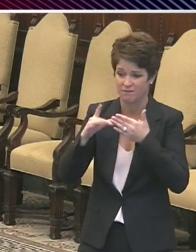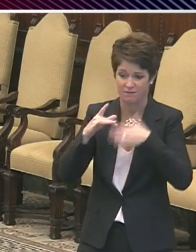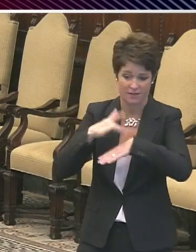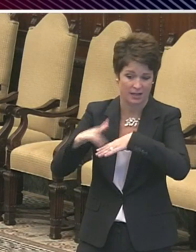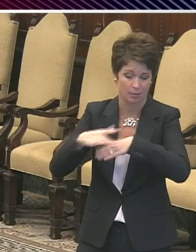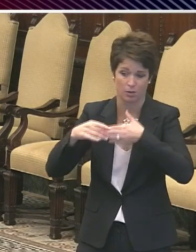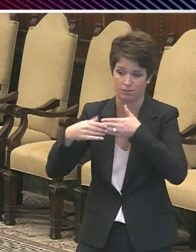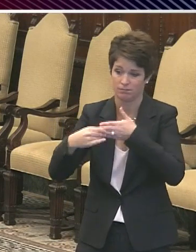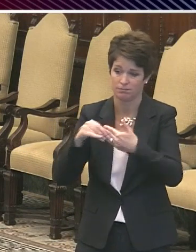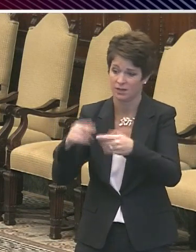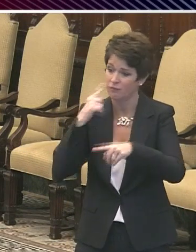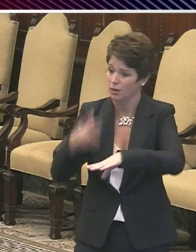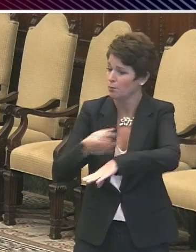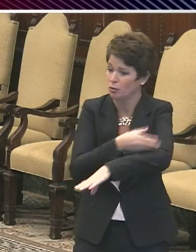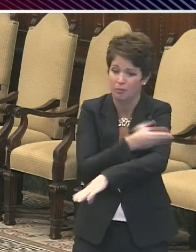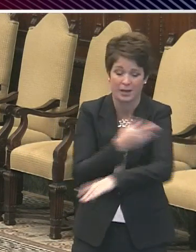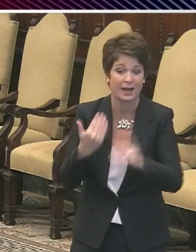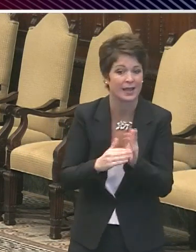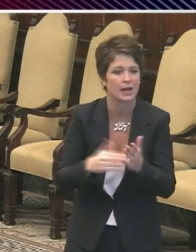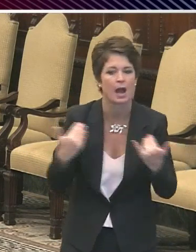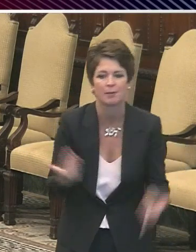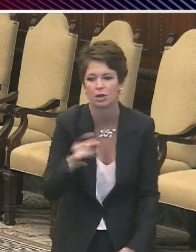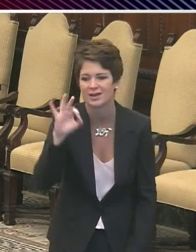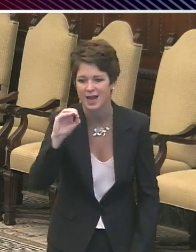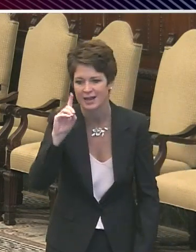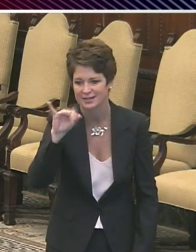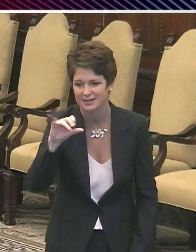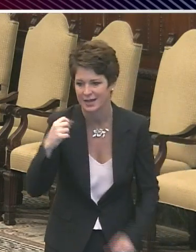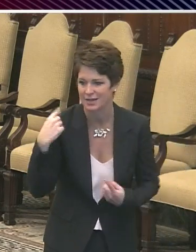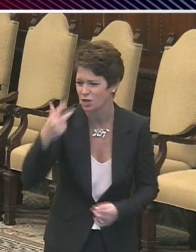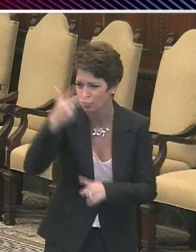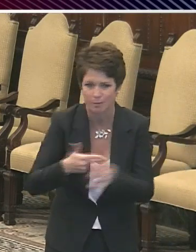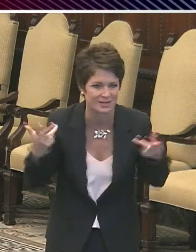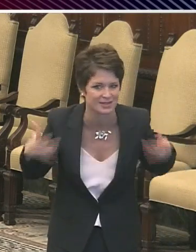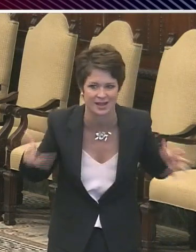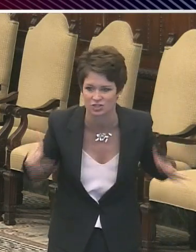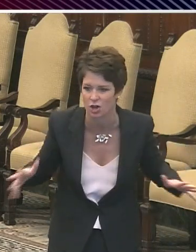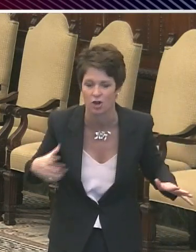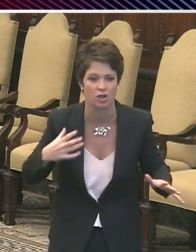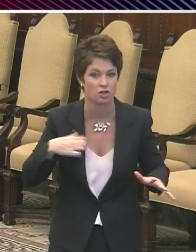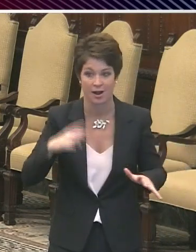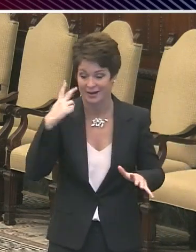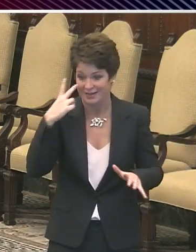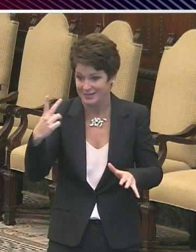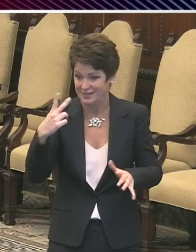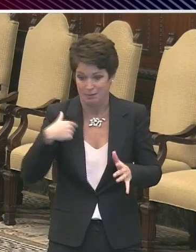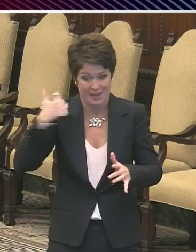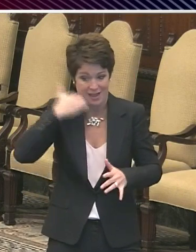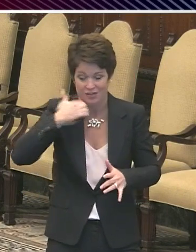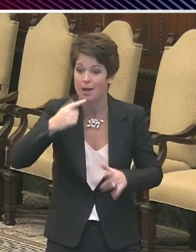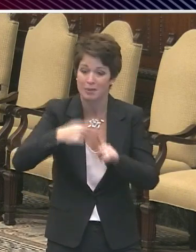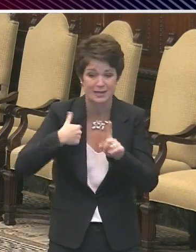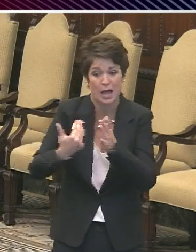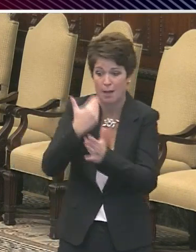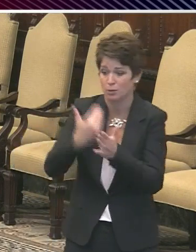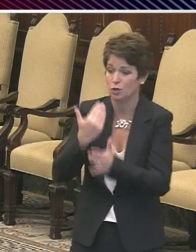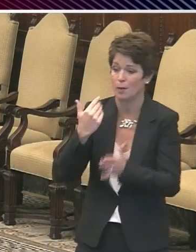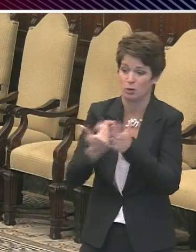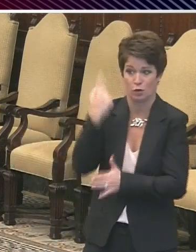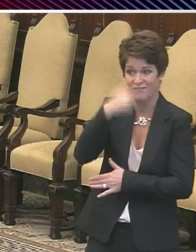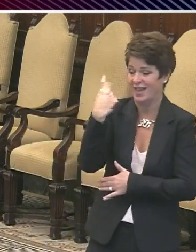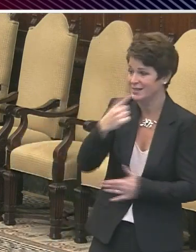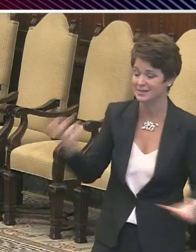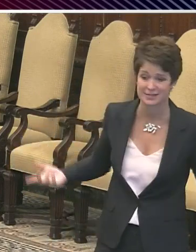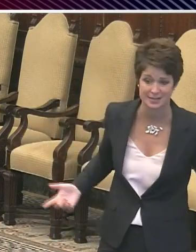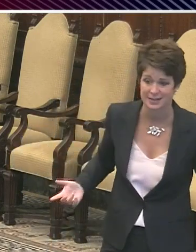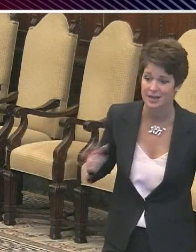it's going to take some time. I've been here for, like I said, 90 calendar days. You're not going to see, and I'm new to everybody. I have